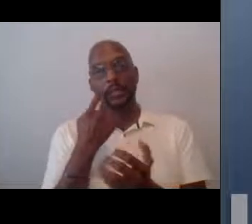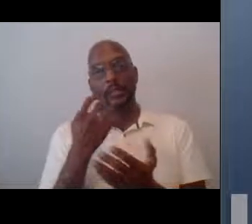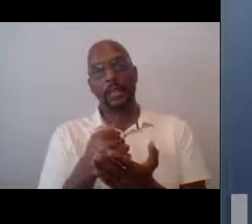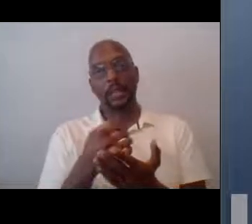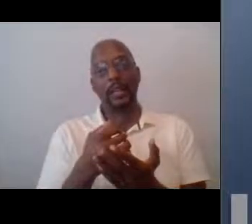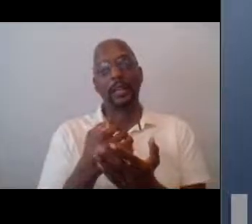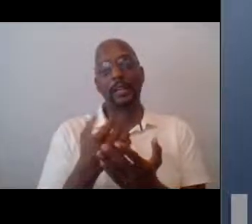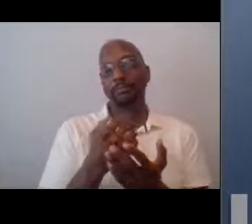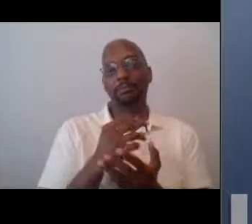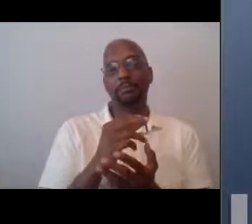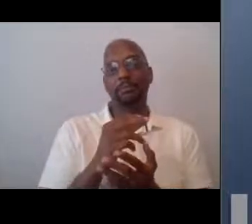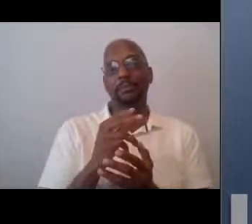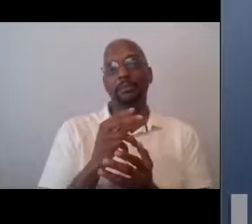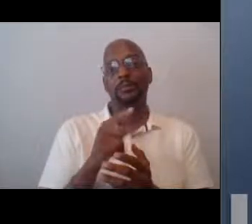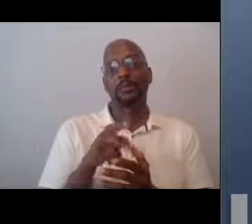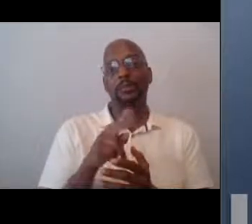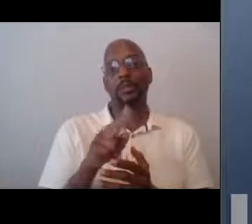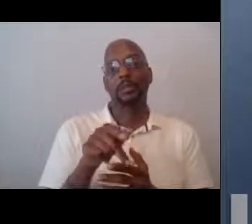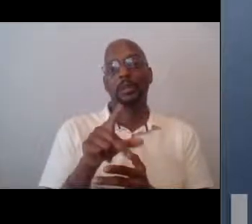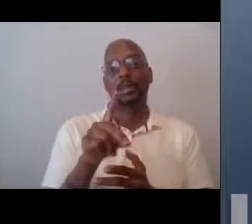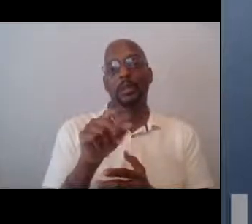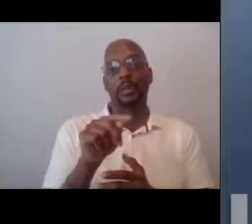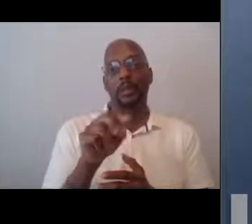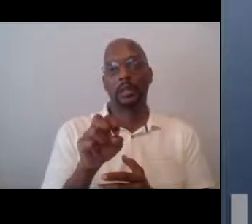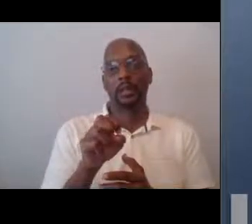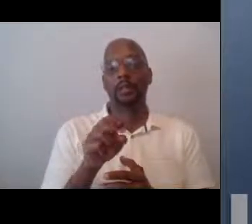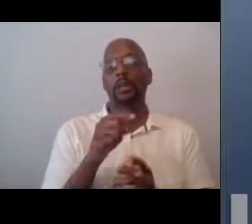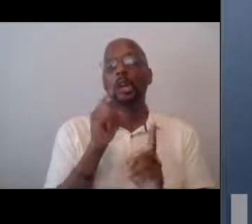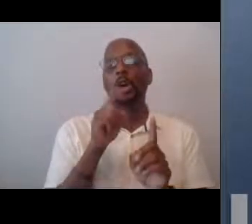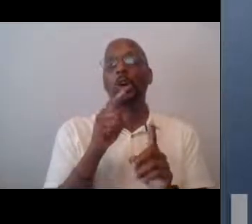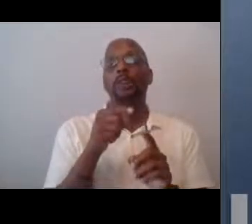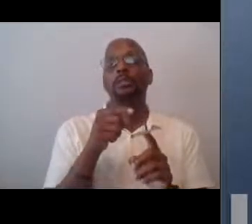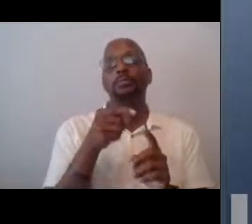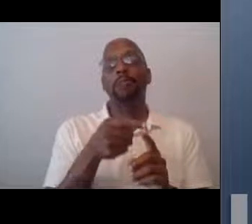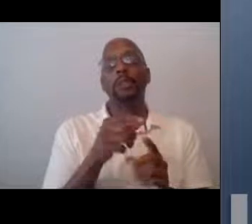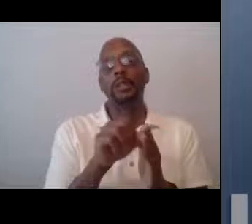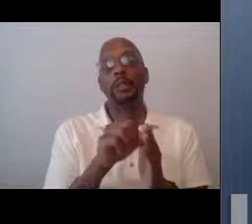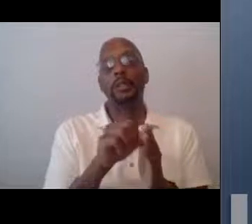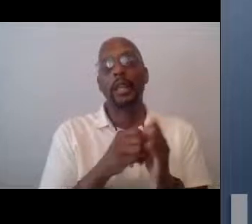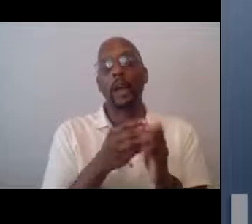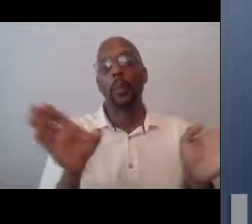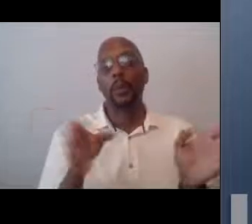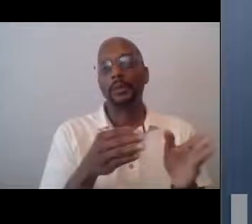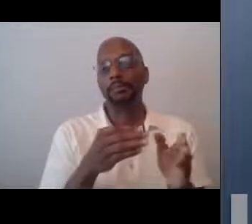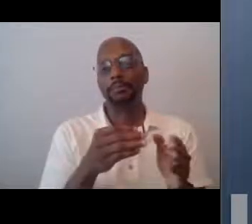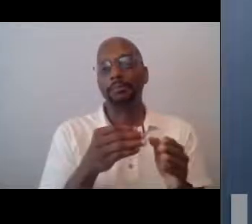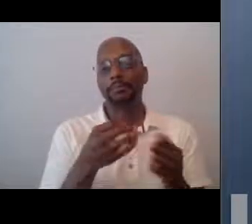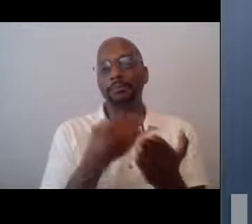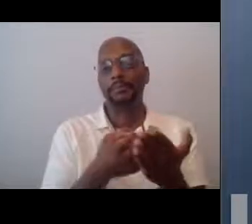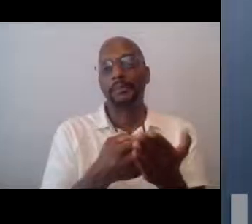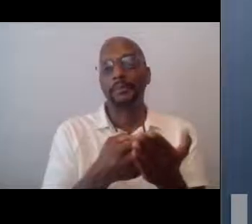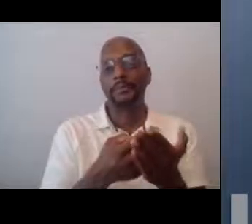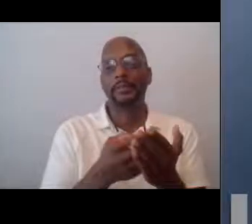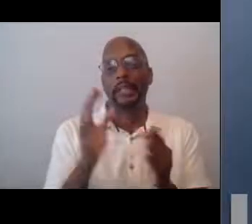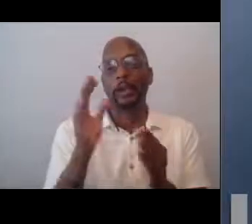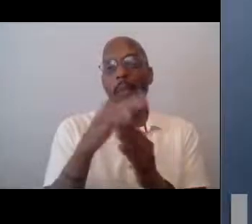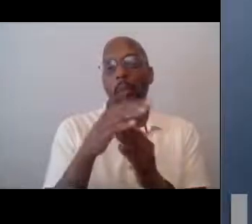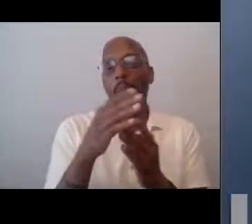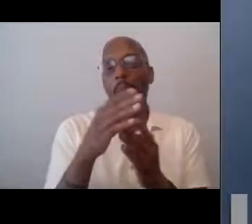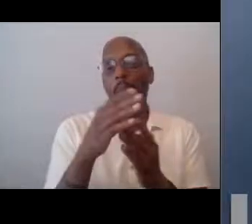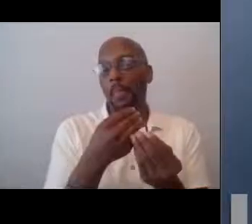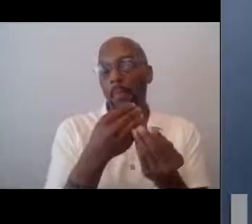report, and we know we're heading towards statewide and regional funding awards in the coming meetings here. And we're all